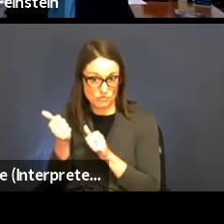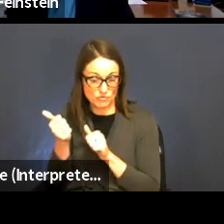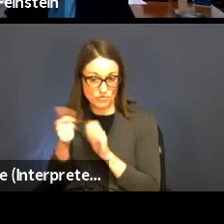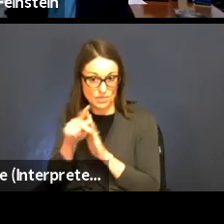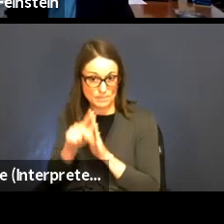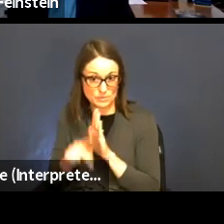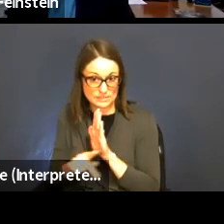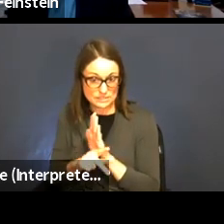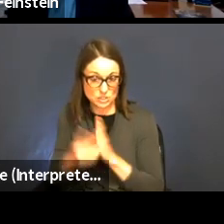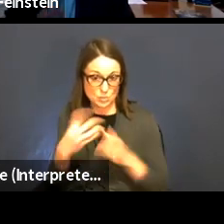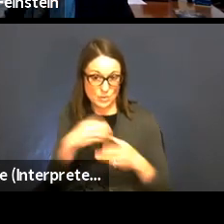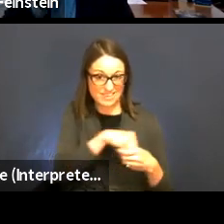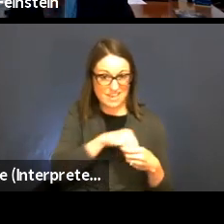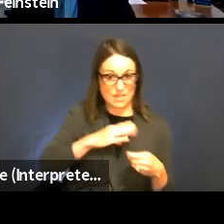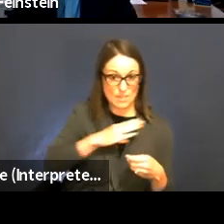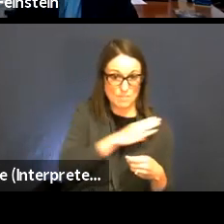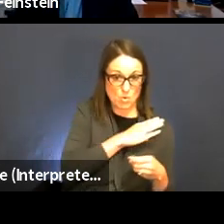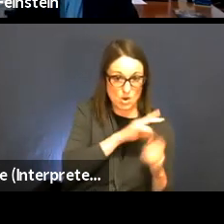Board Policy Manual?